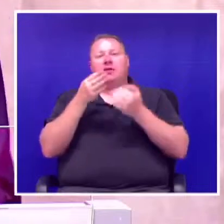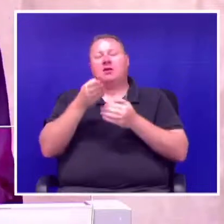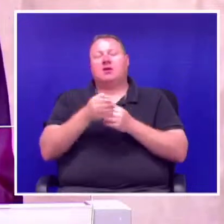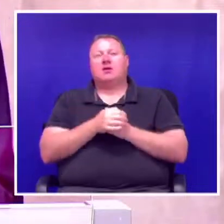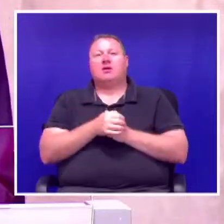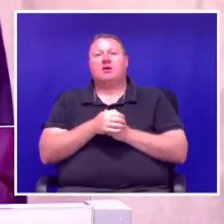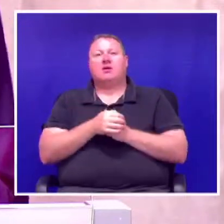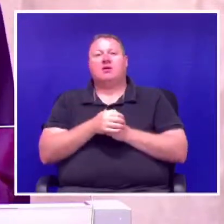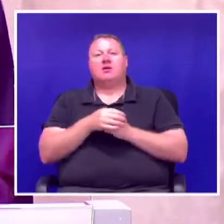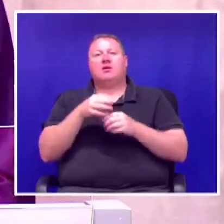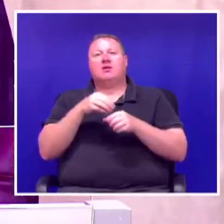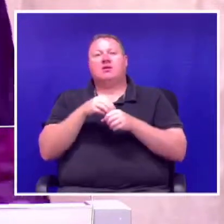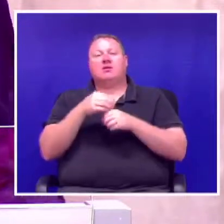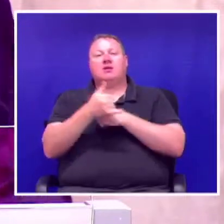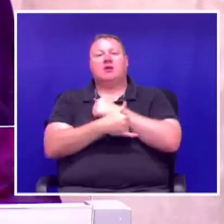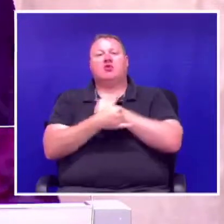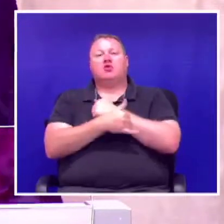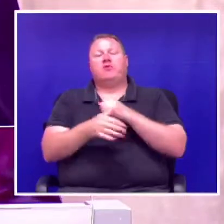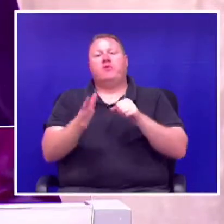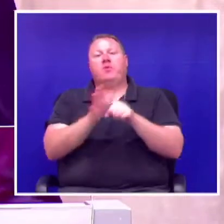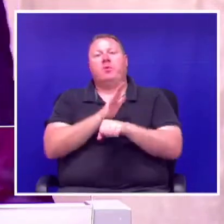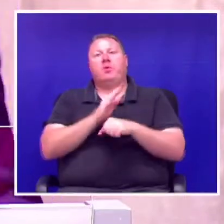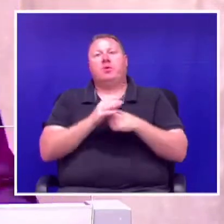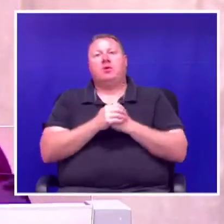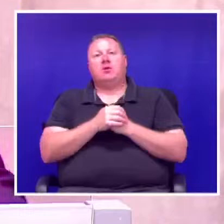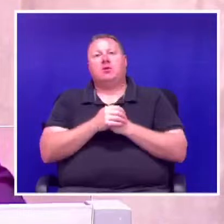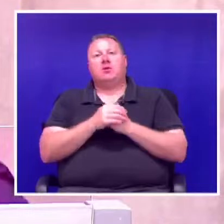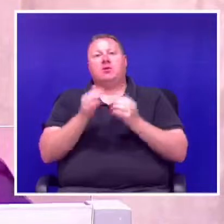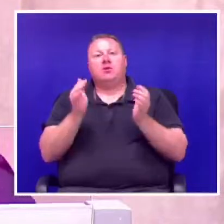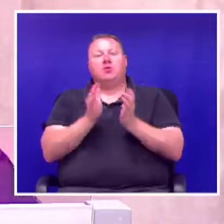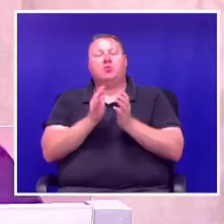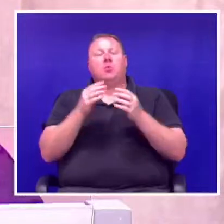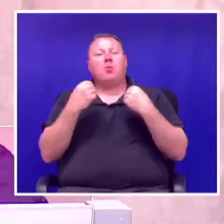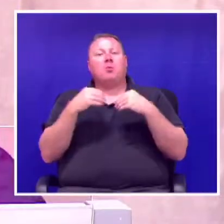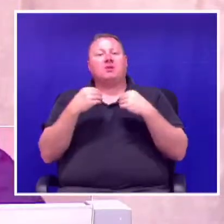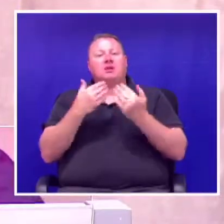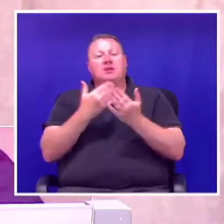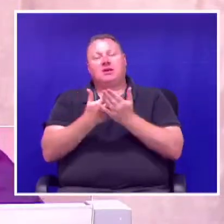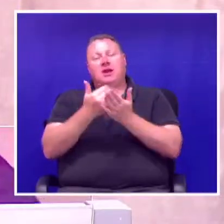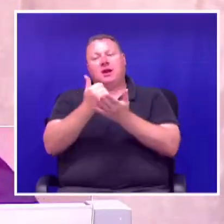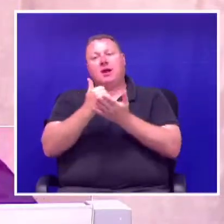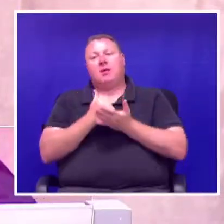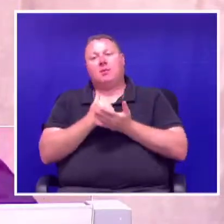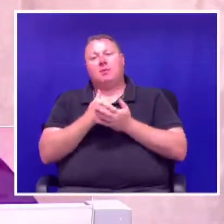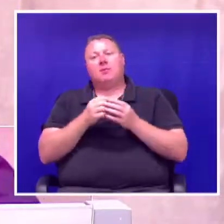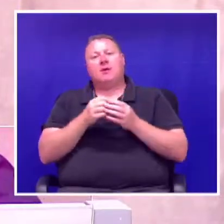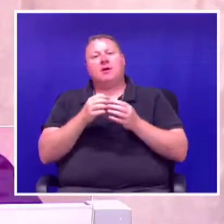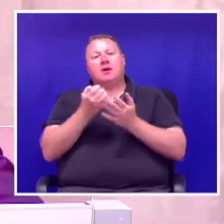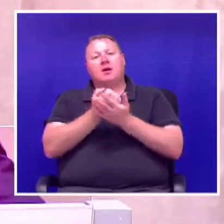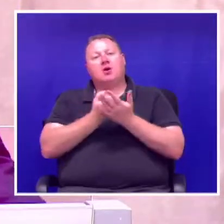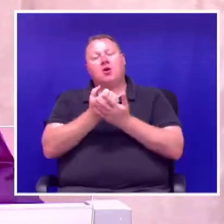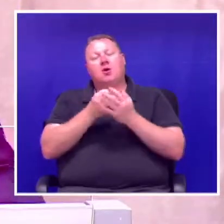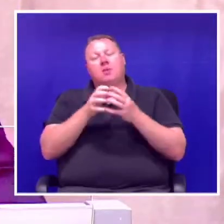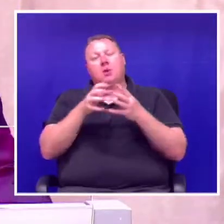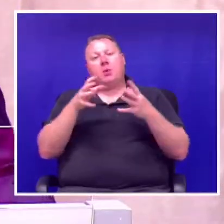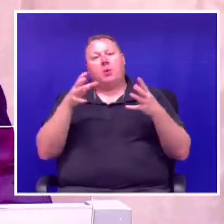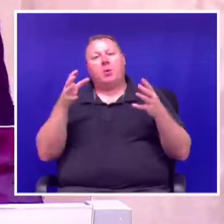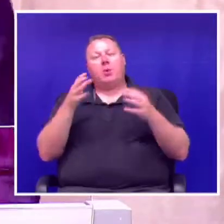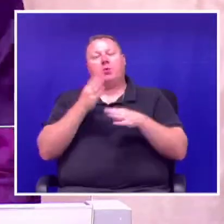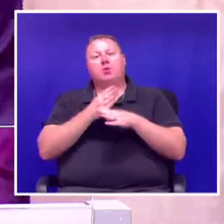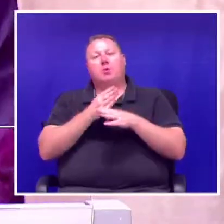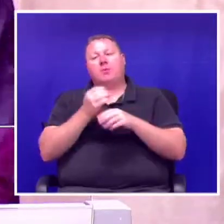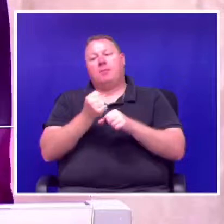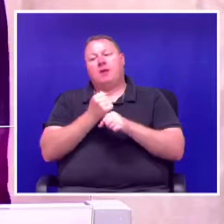throughout the country, so that the small businesses can help us in growing the economy and creating